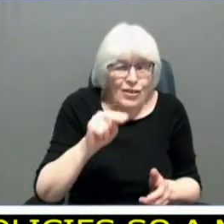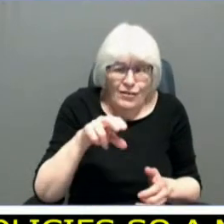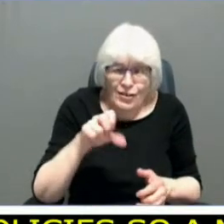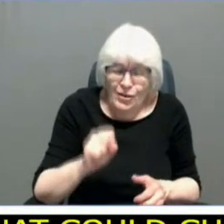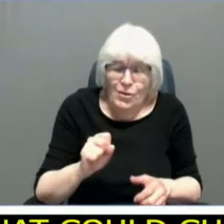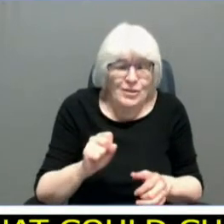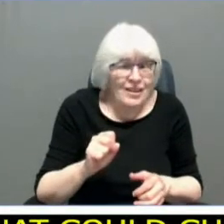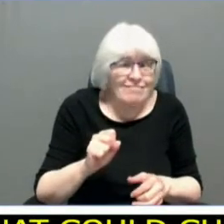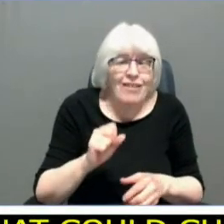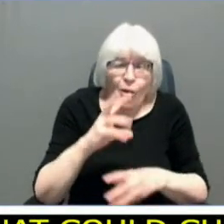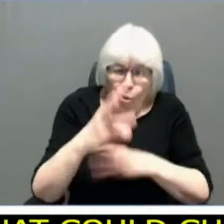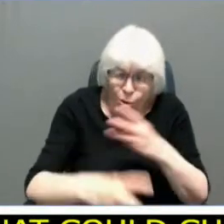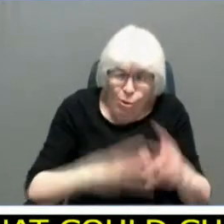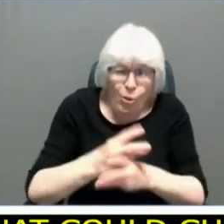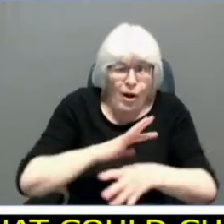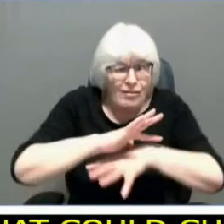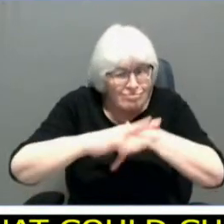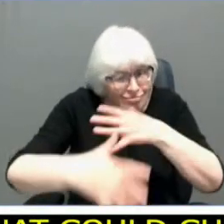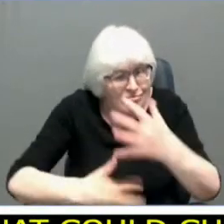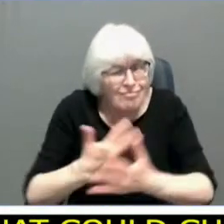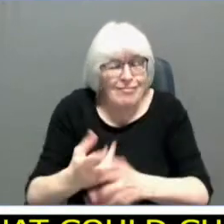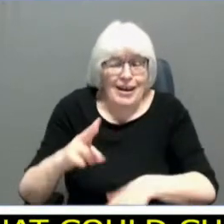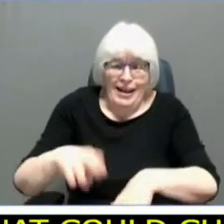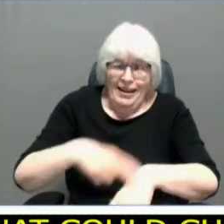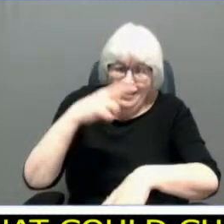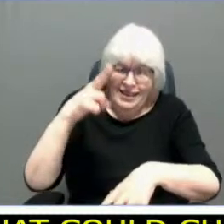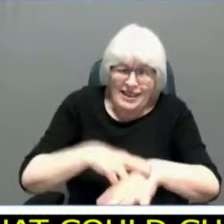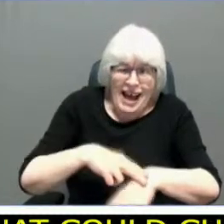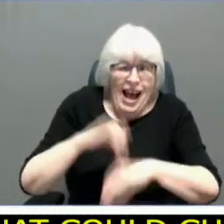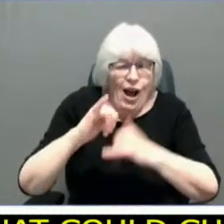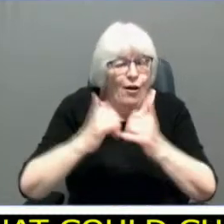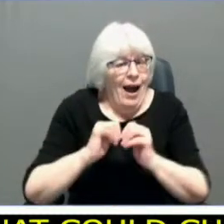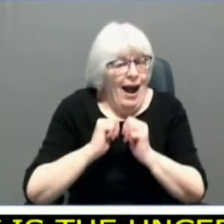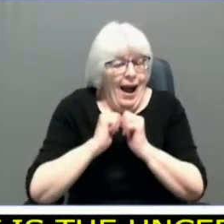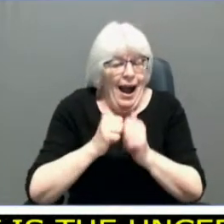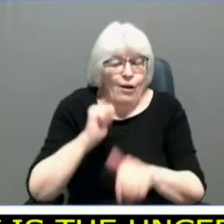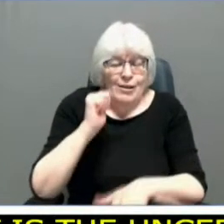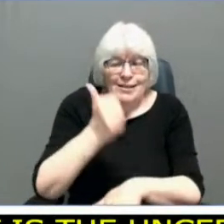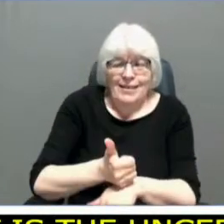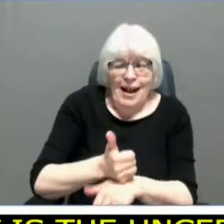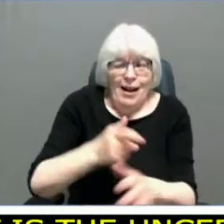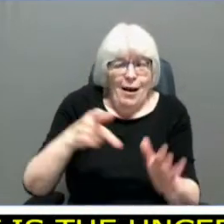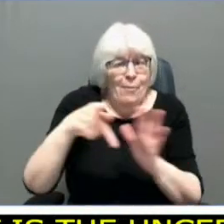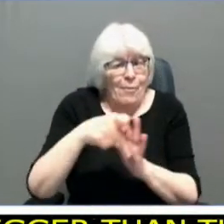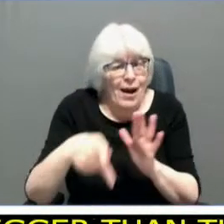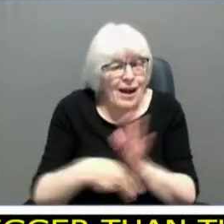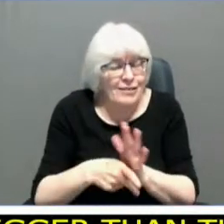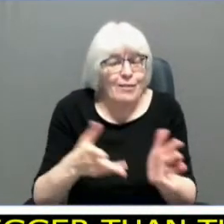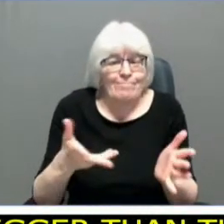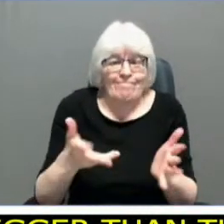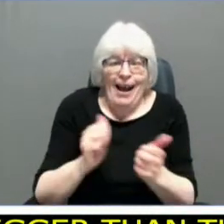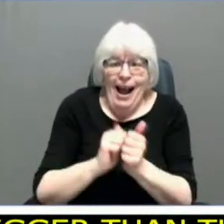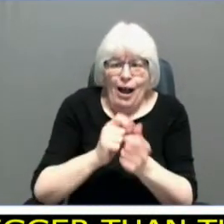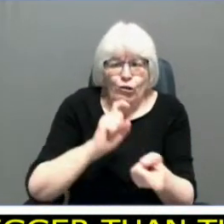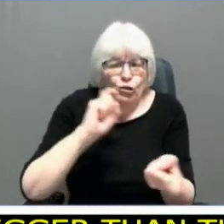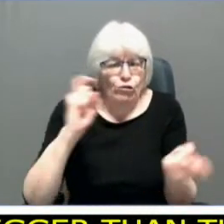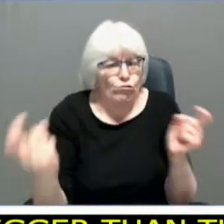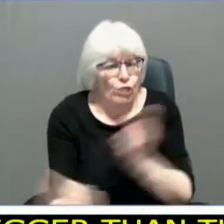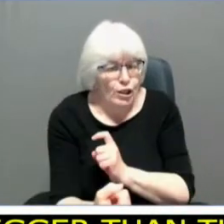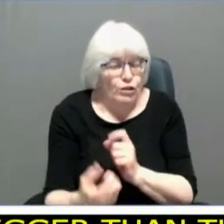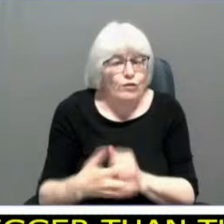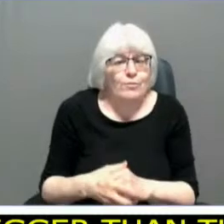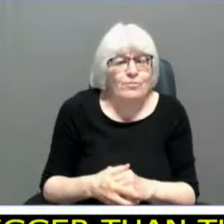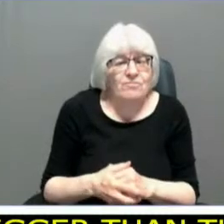address on policy to reflect the necessary changes. And I'd only add to that it's certainly something